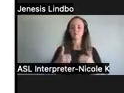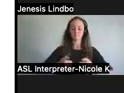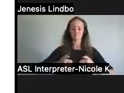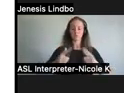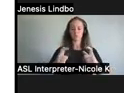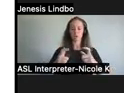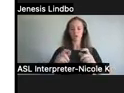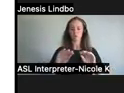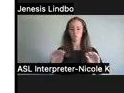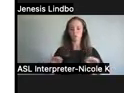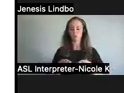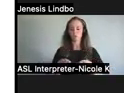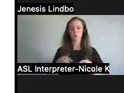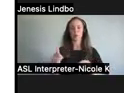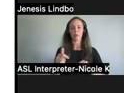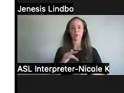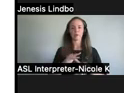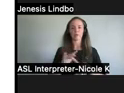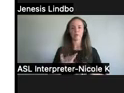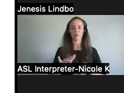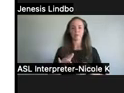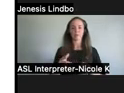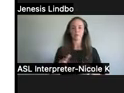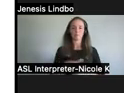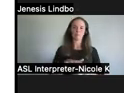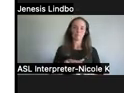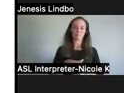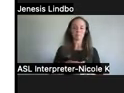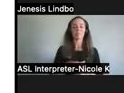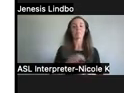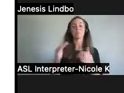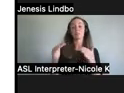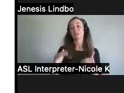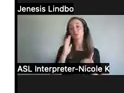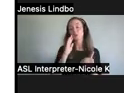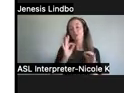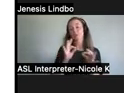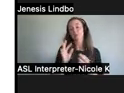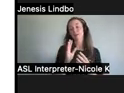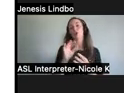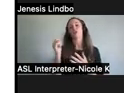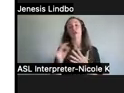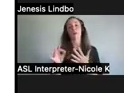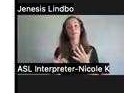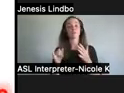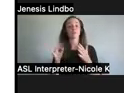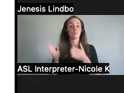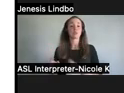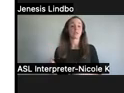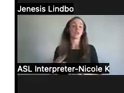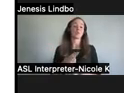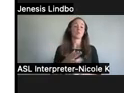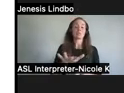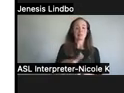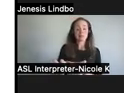to an alternative access point. So we're going to talk about next some different options for someone who can partially access a standard controller,